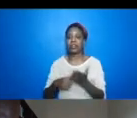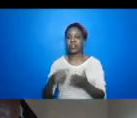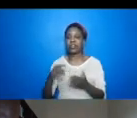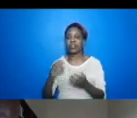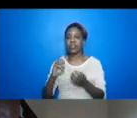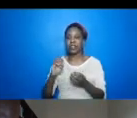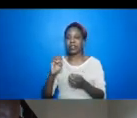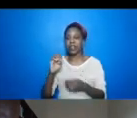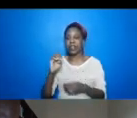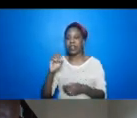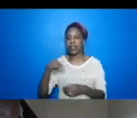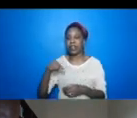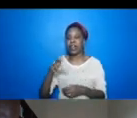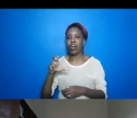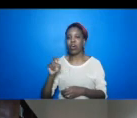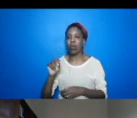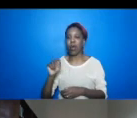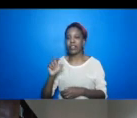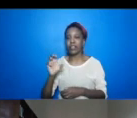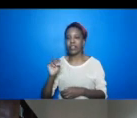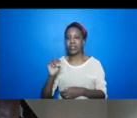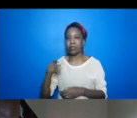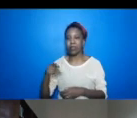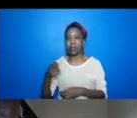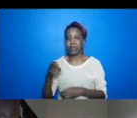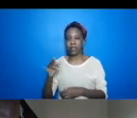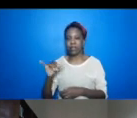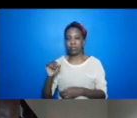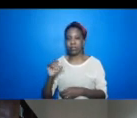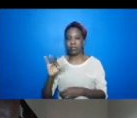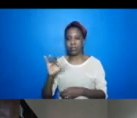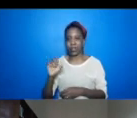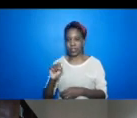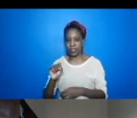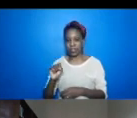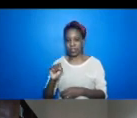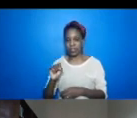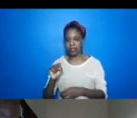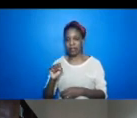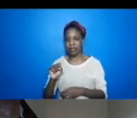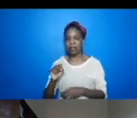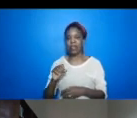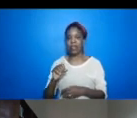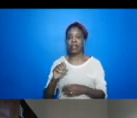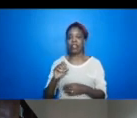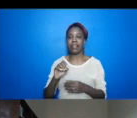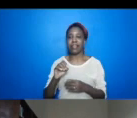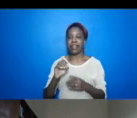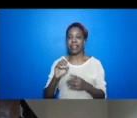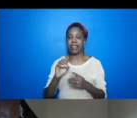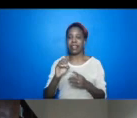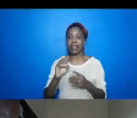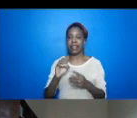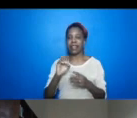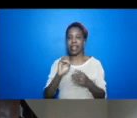me. And the air that was breathed generations and generations ago will be breathed generations and generations from